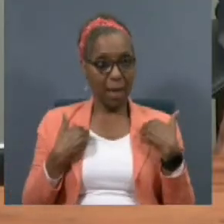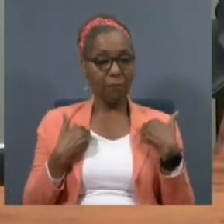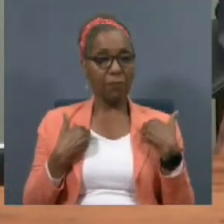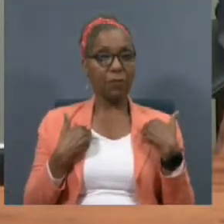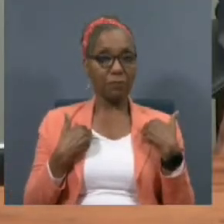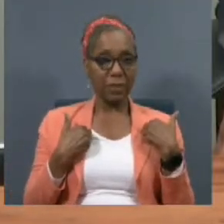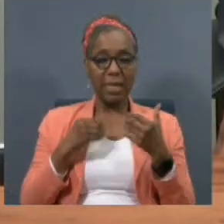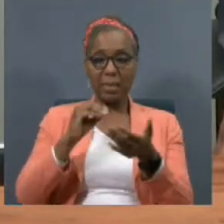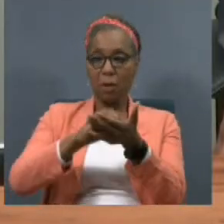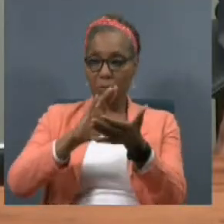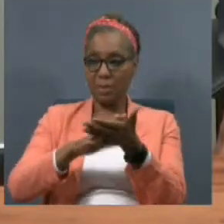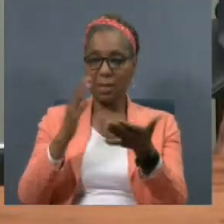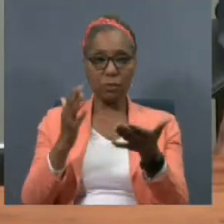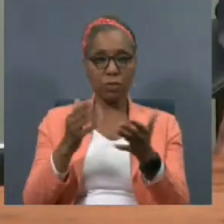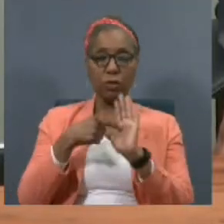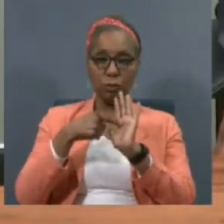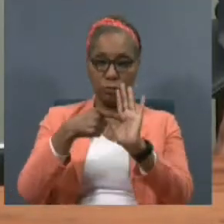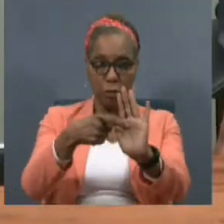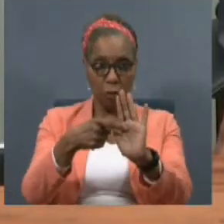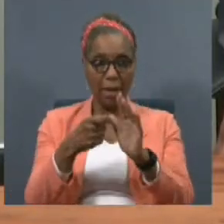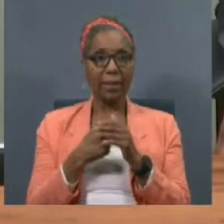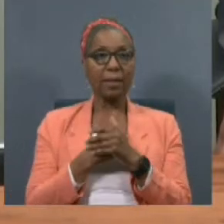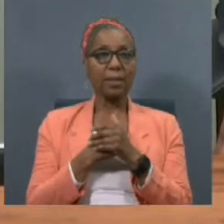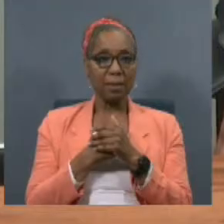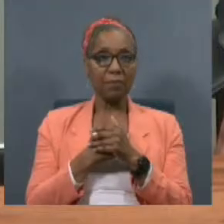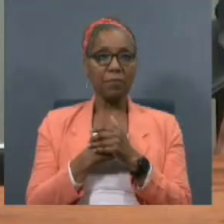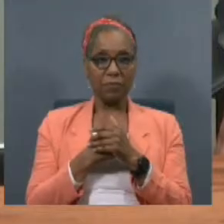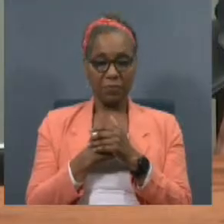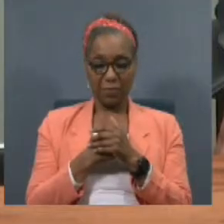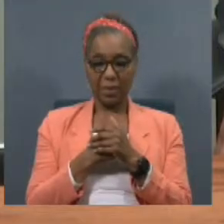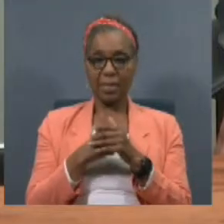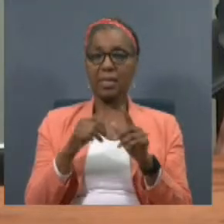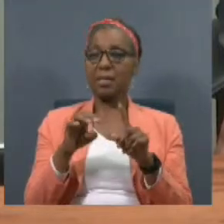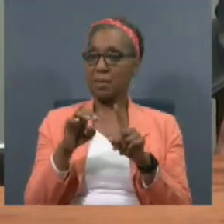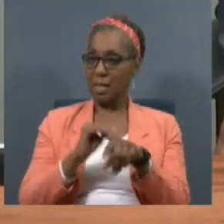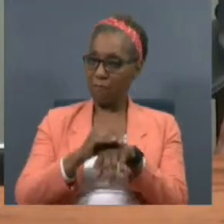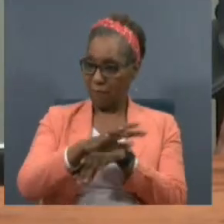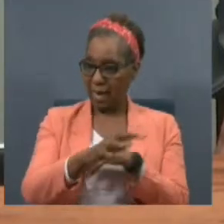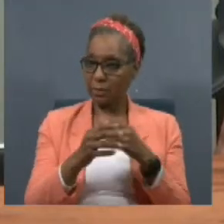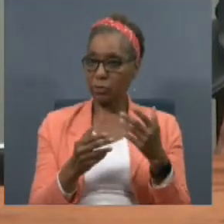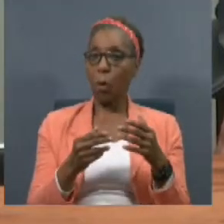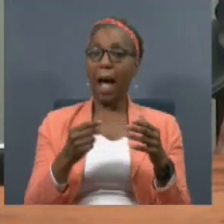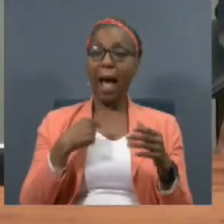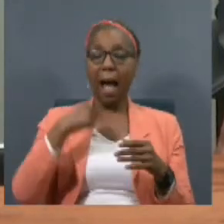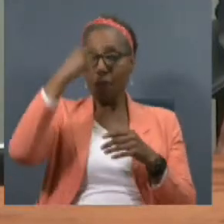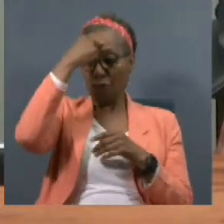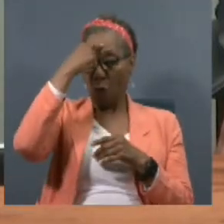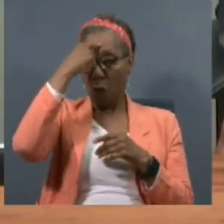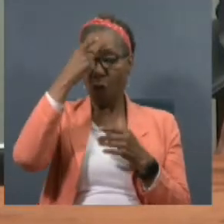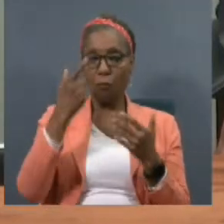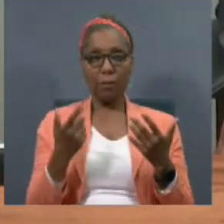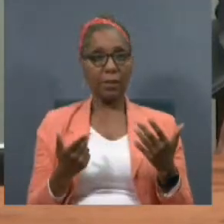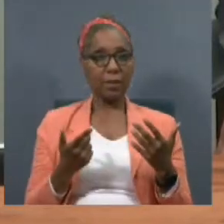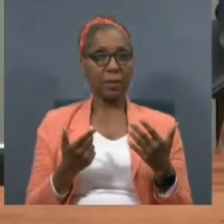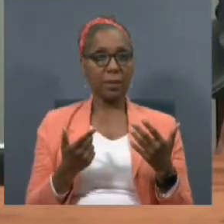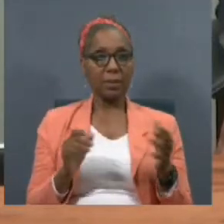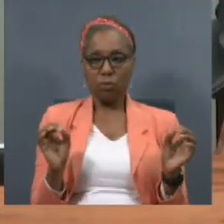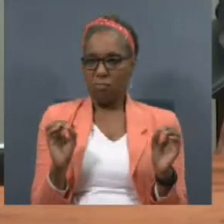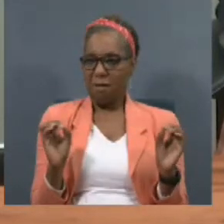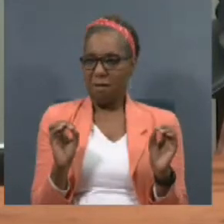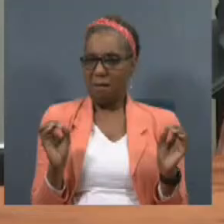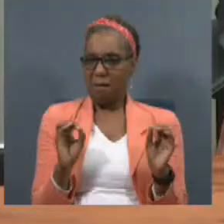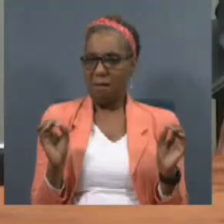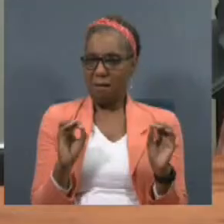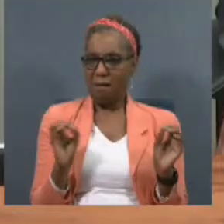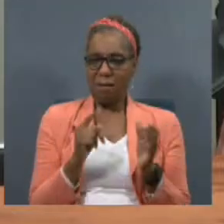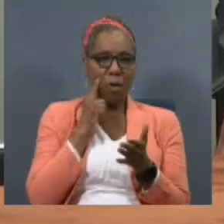was documentation showing that the effects thereof. So I was under the impression that there was not